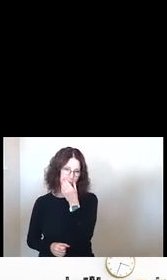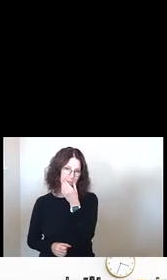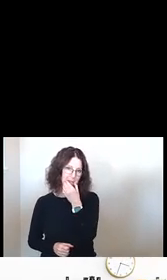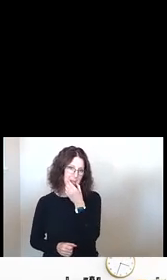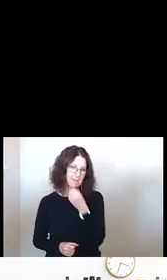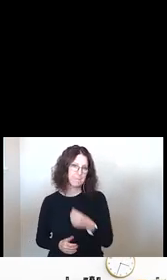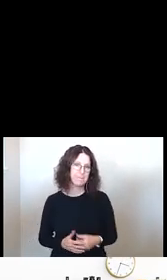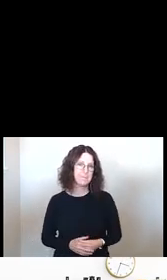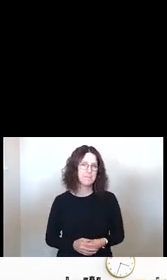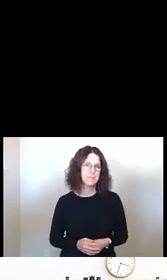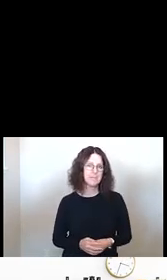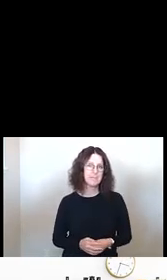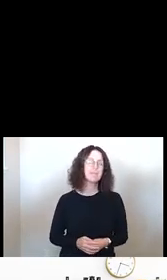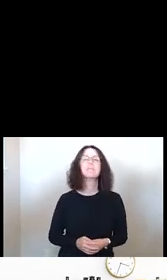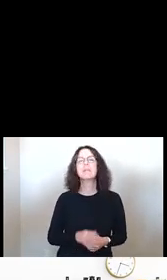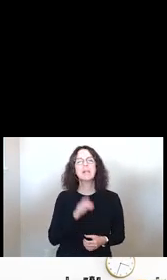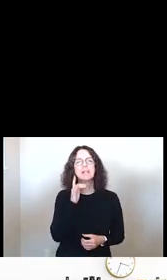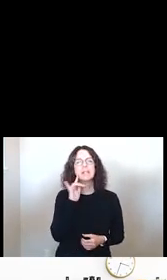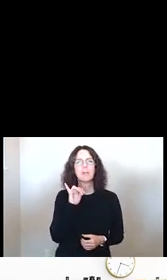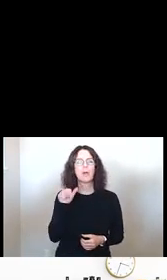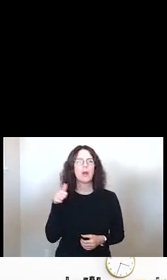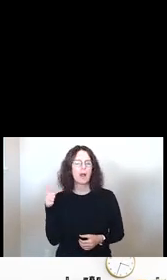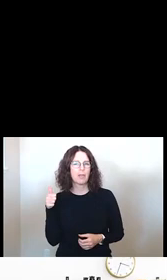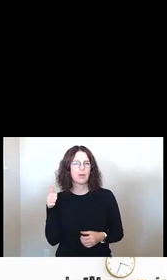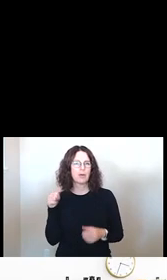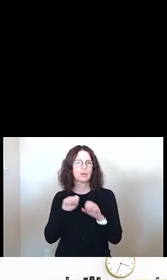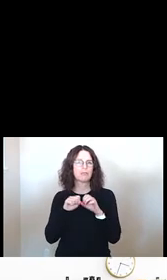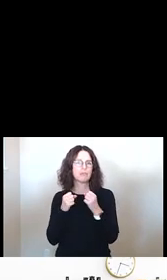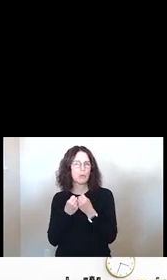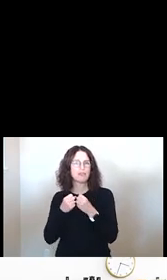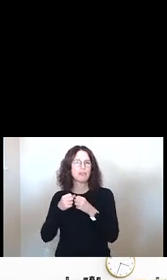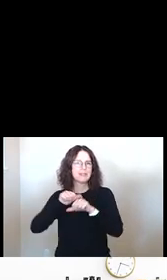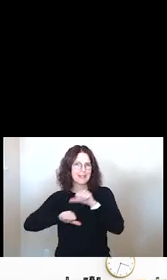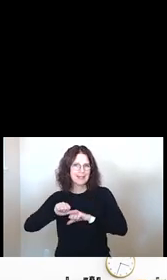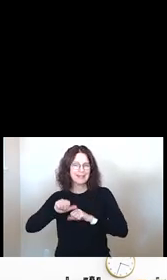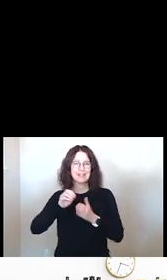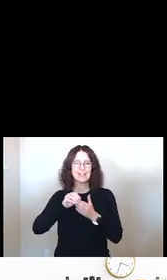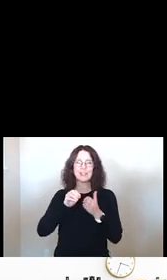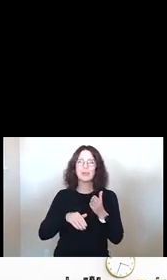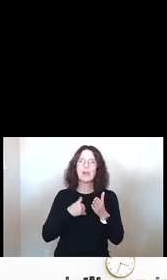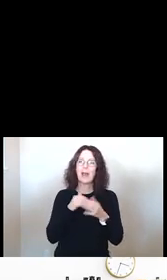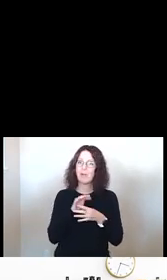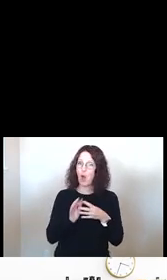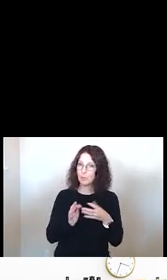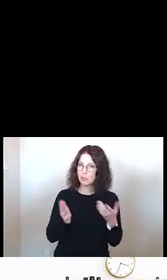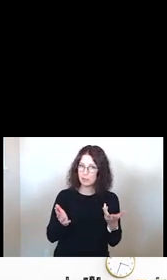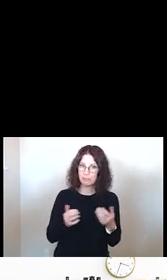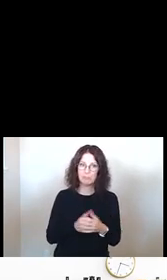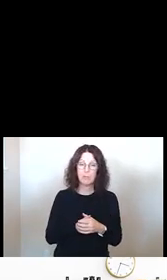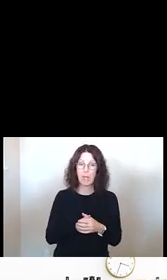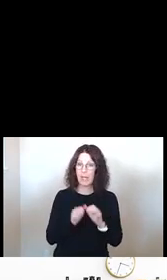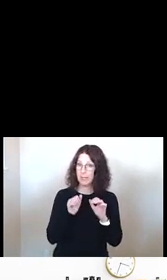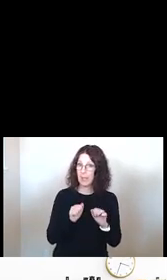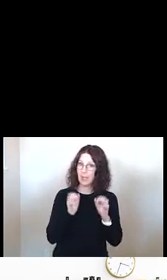As in the other social sciences, students have the option of doing an honors